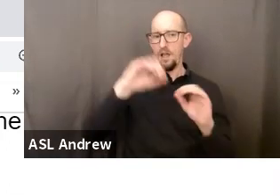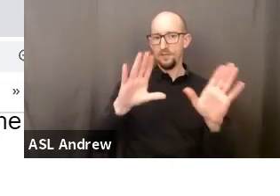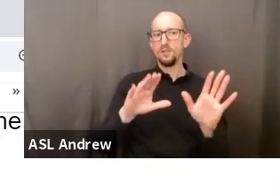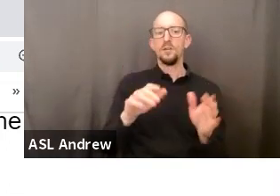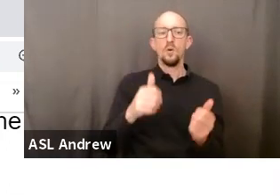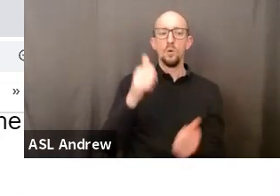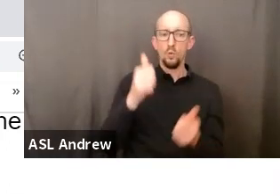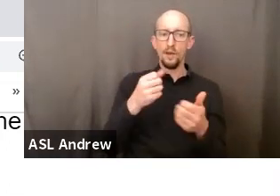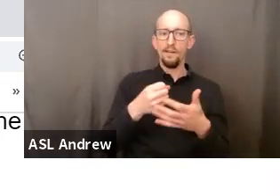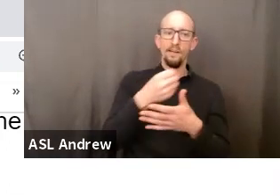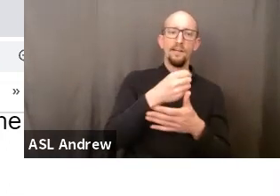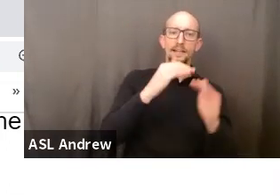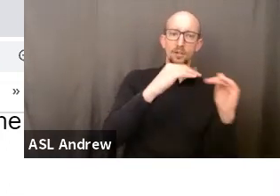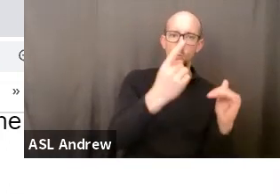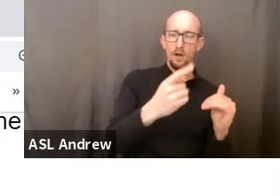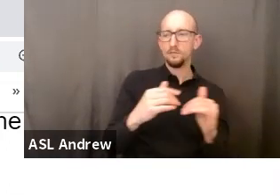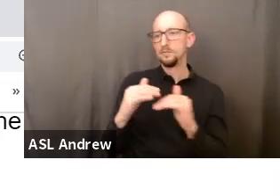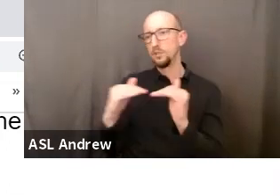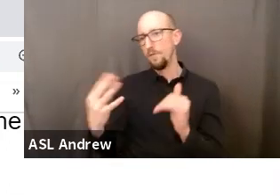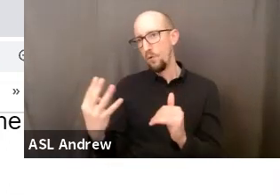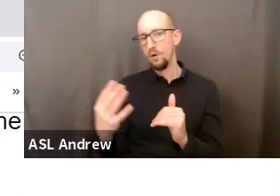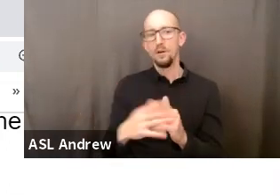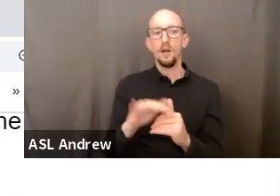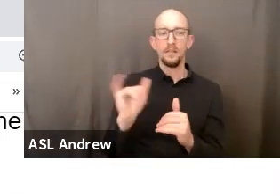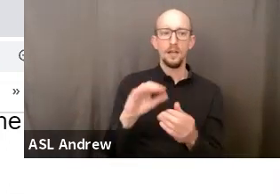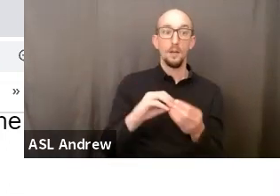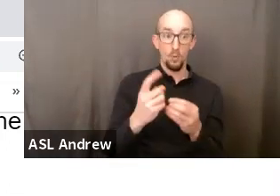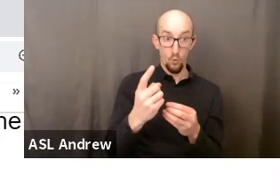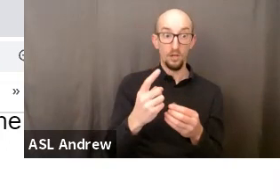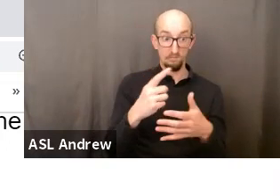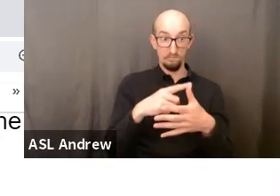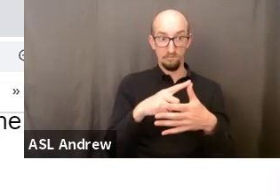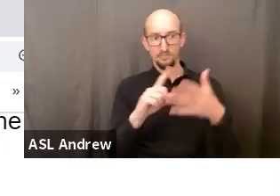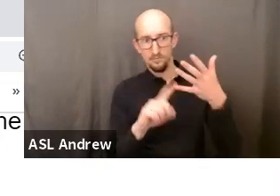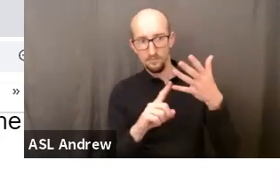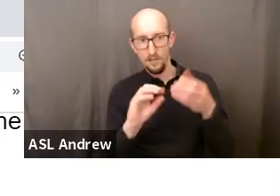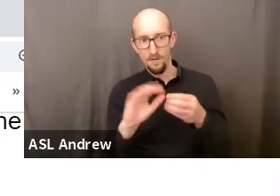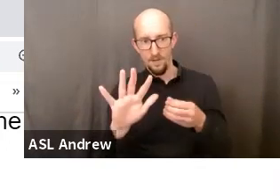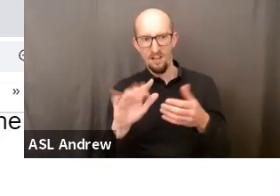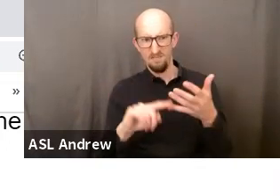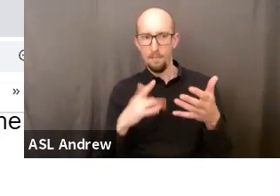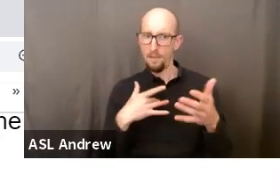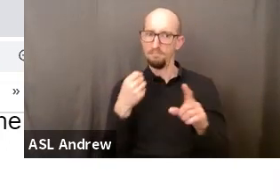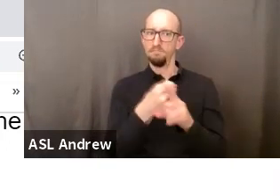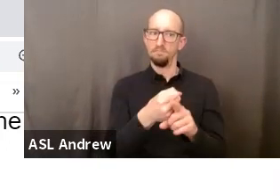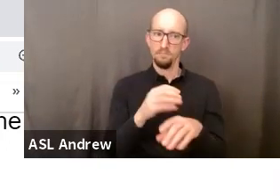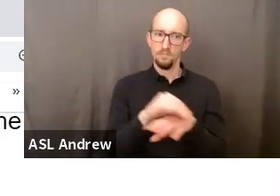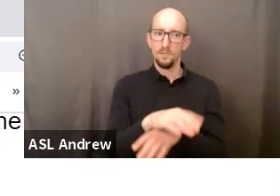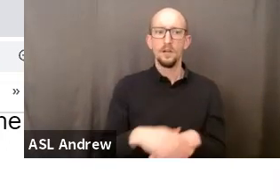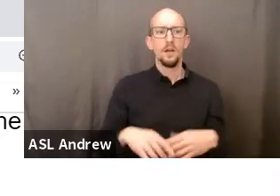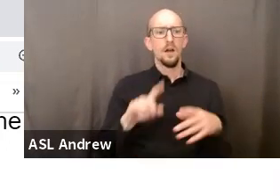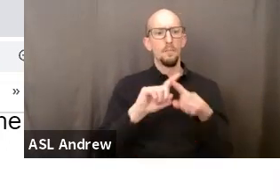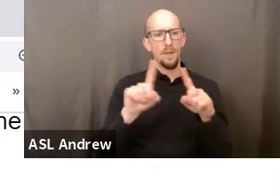4, like number 1 and number 5. But like number 4, % of households